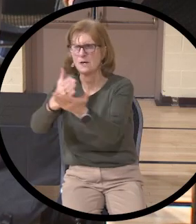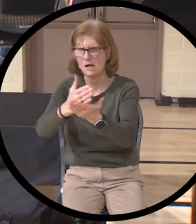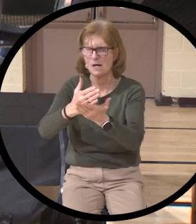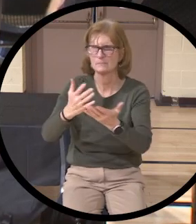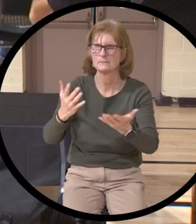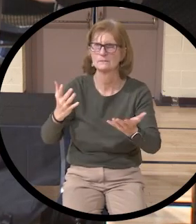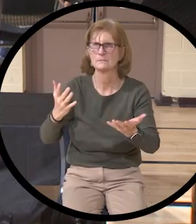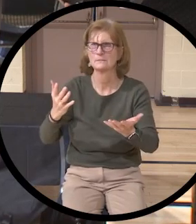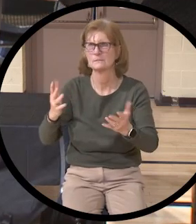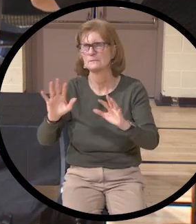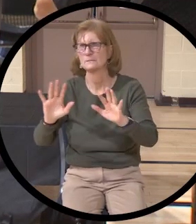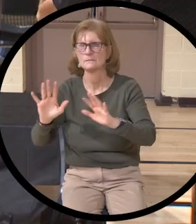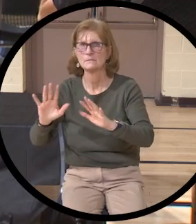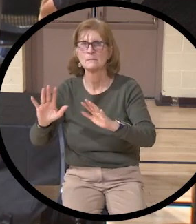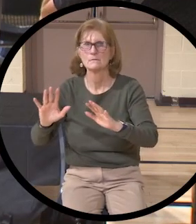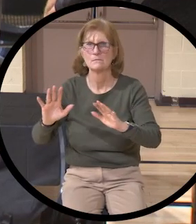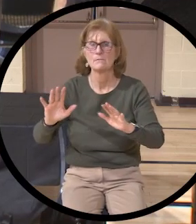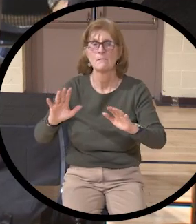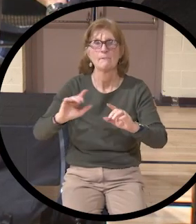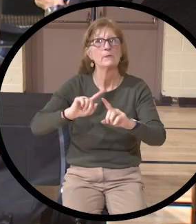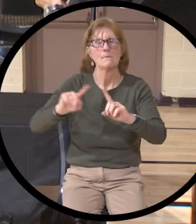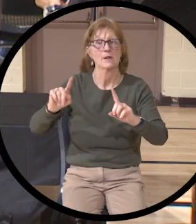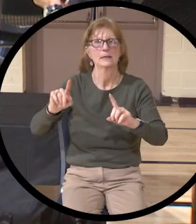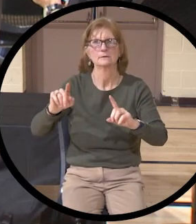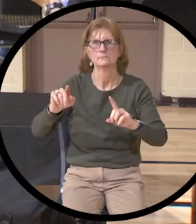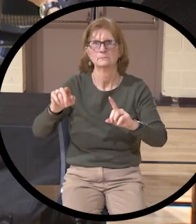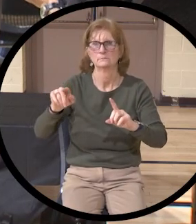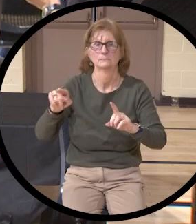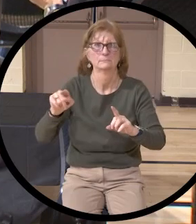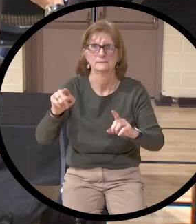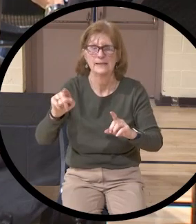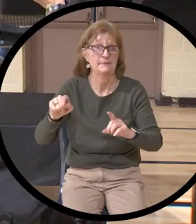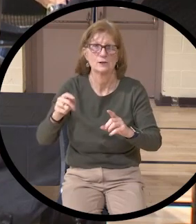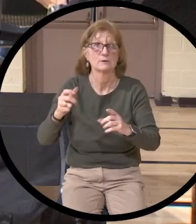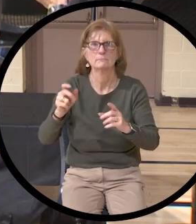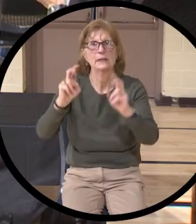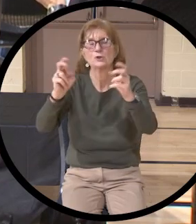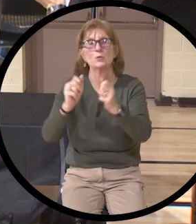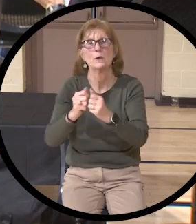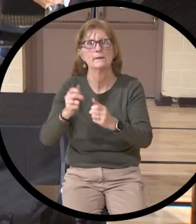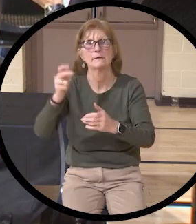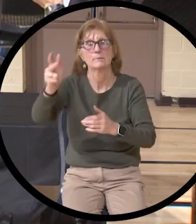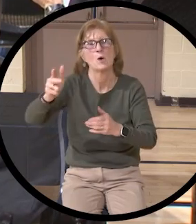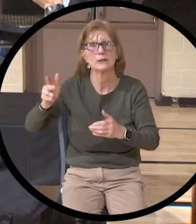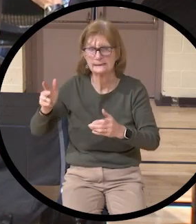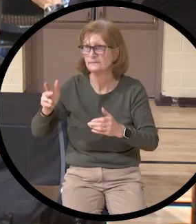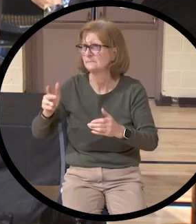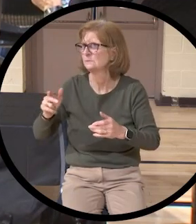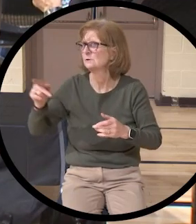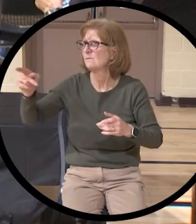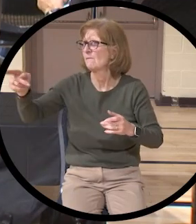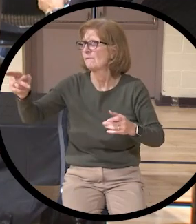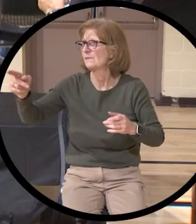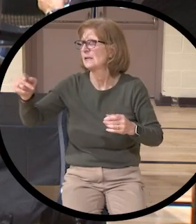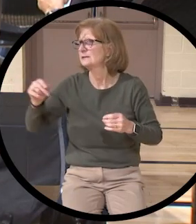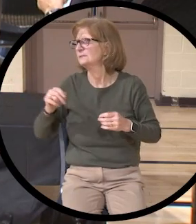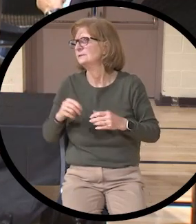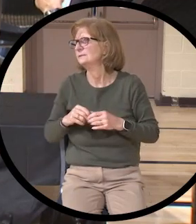four guard that sits there and tries to defend it, like just like 5 feet. It's like not. Yeah. There you are.